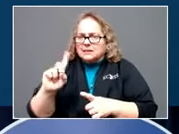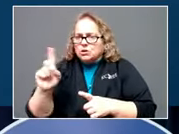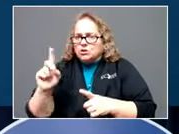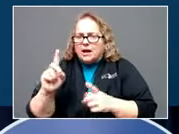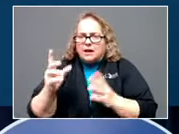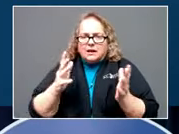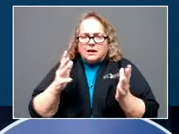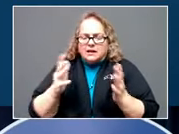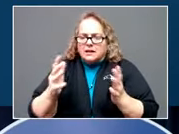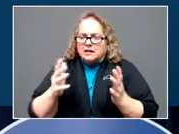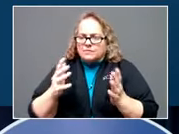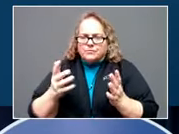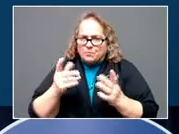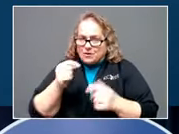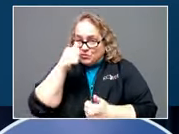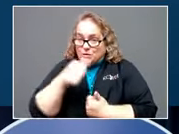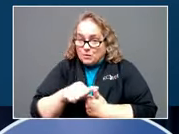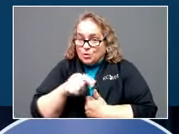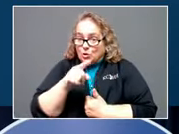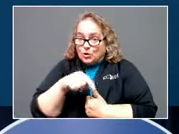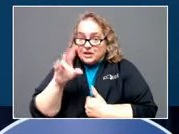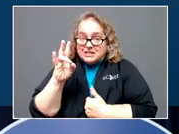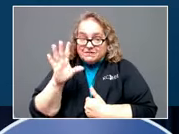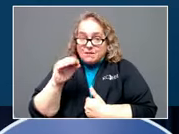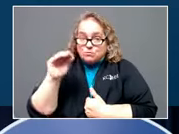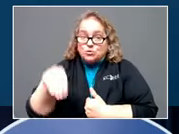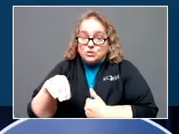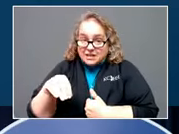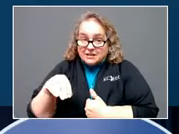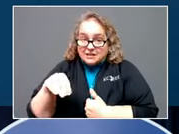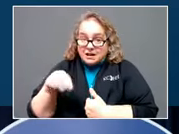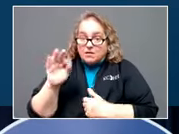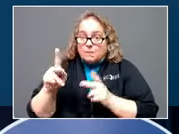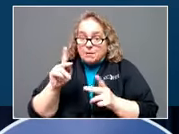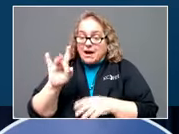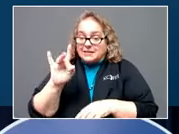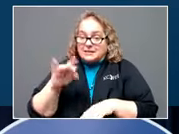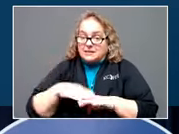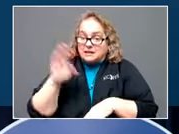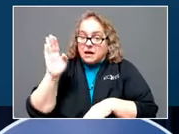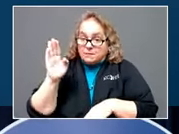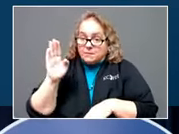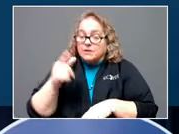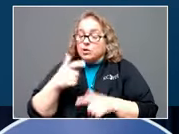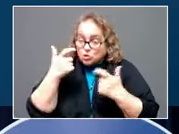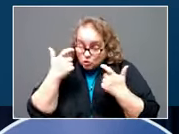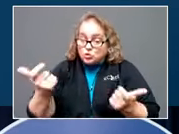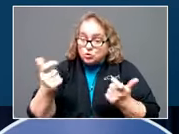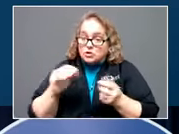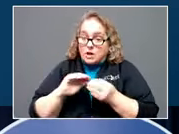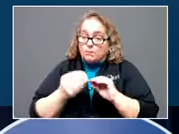but remember, 75% of people 18 and up is a huge number